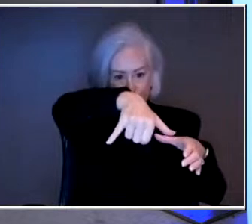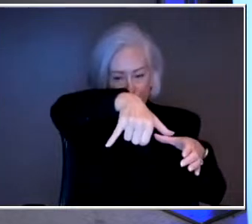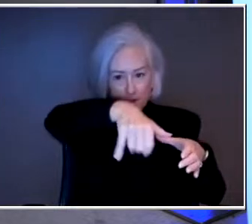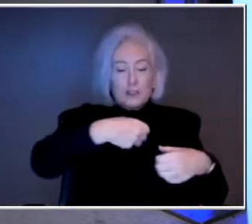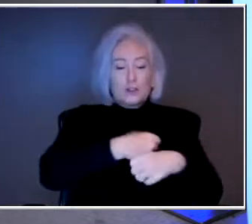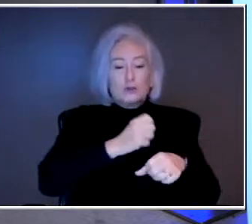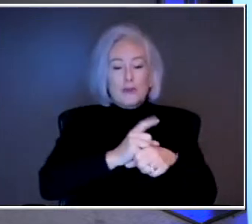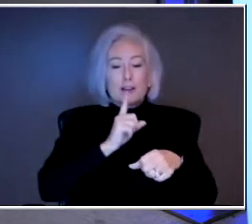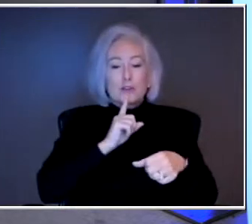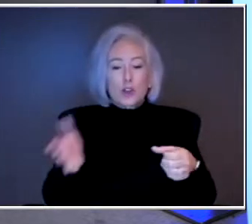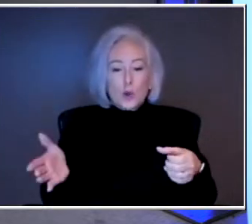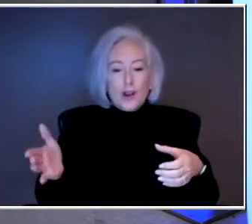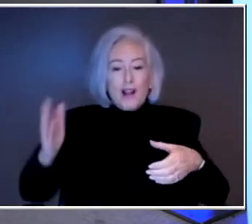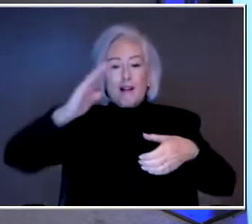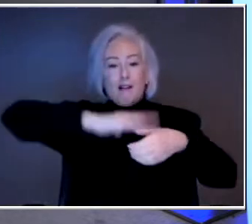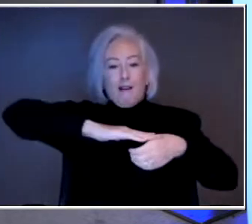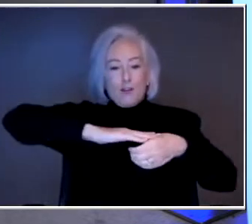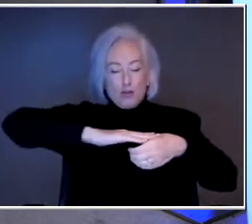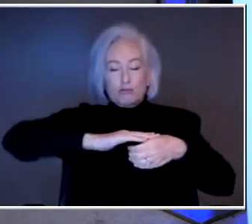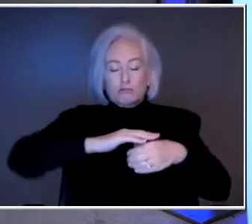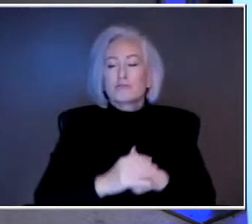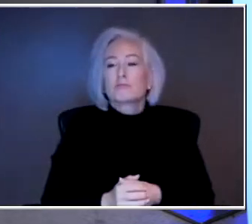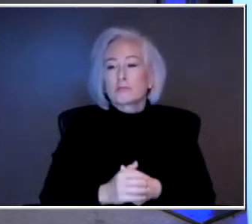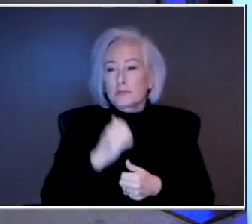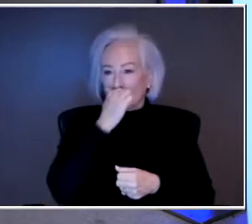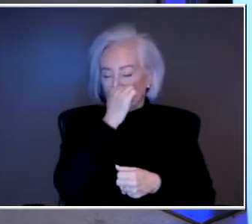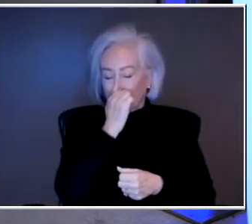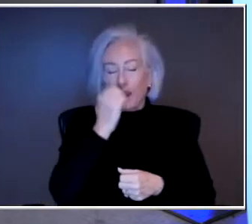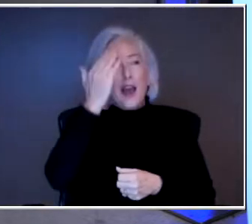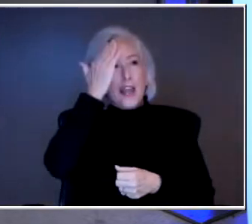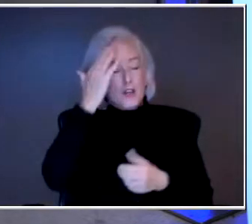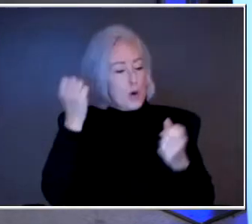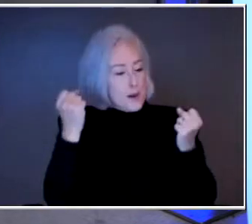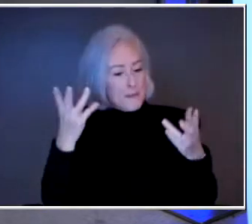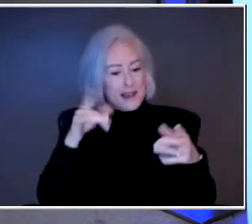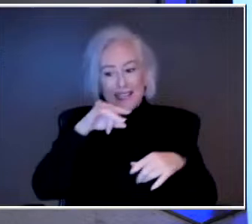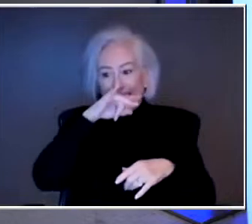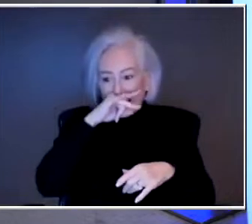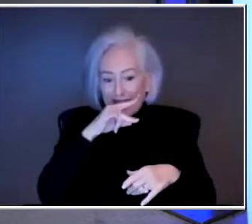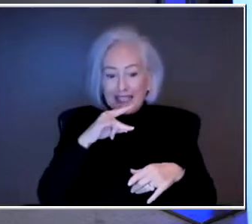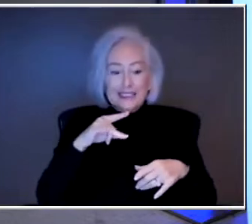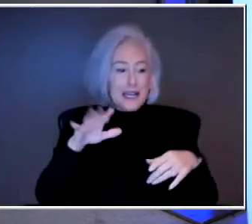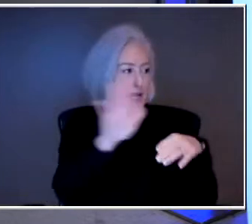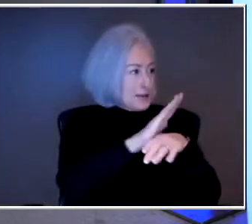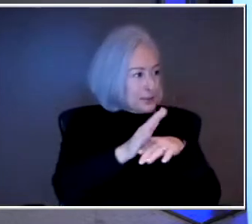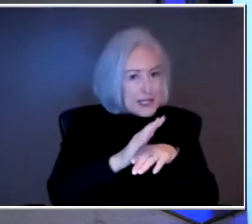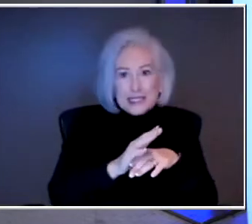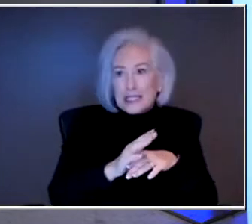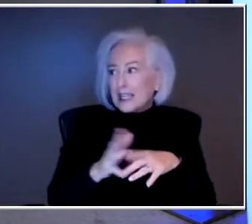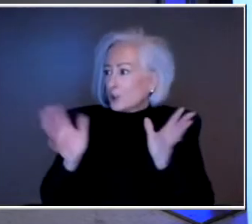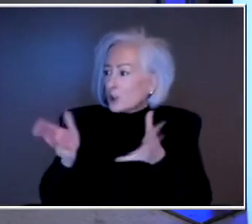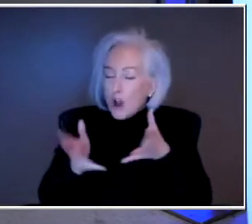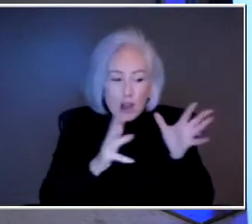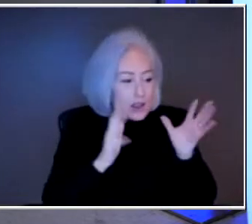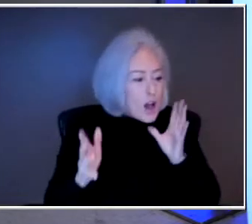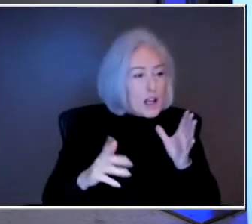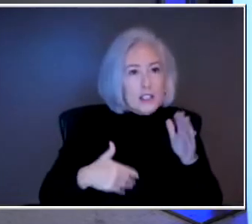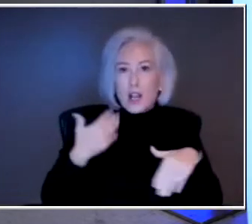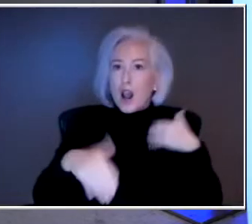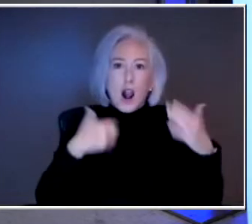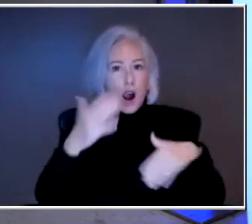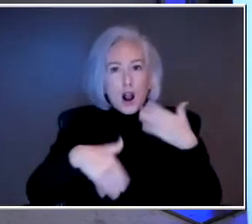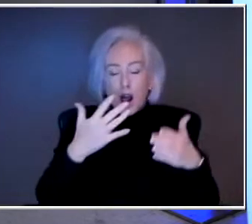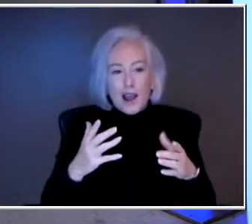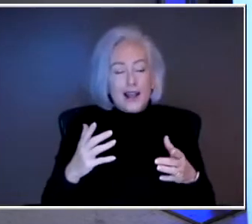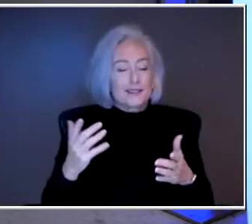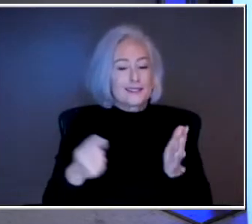is up here. I'm just not I'm not running on every cylinder. You're not focusing. You're not all. focusing. Yeah. You're just kind of in autopilot, and things can